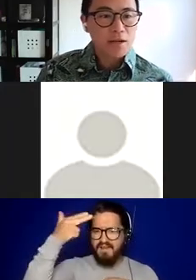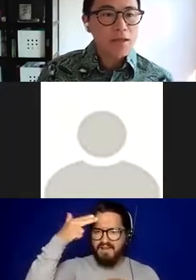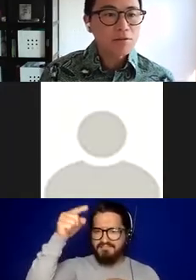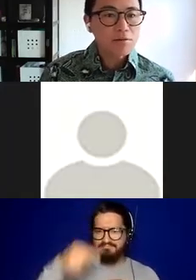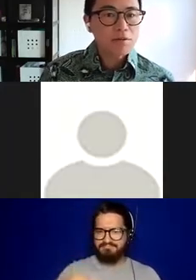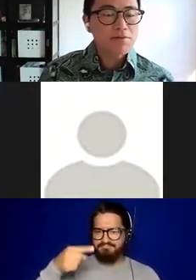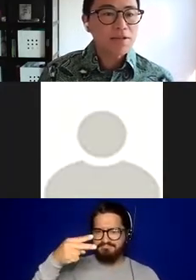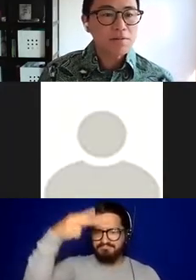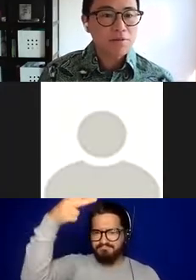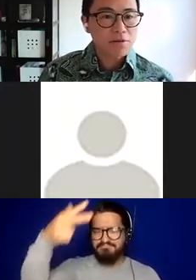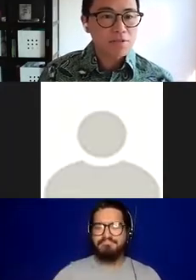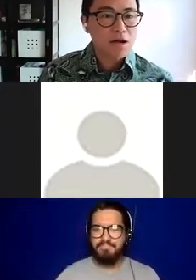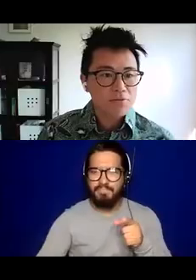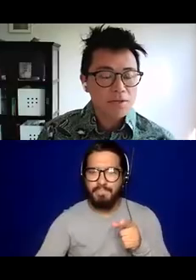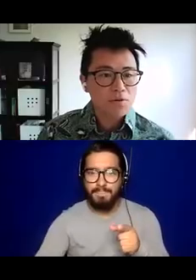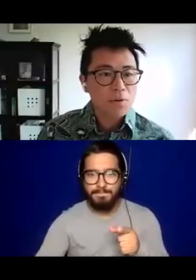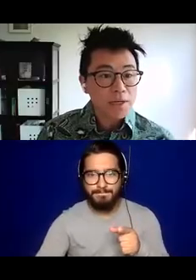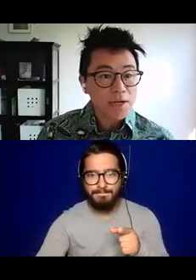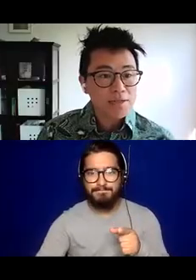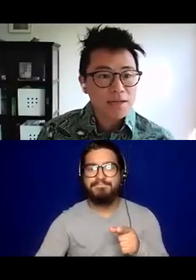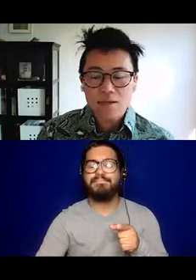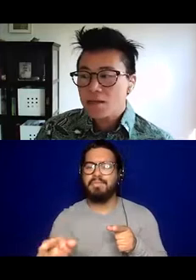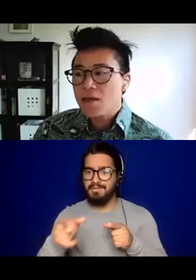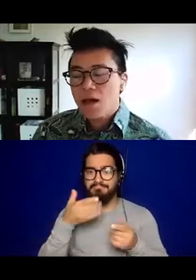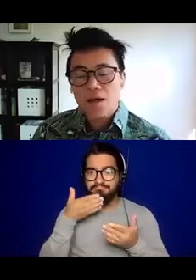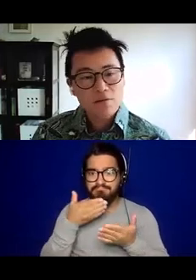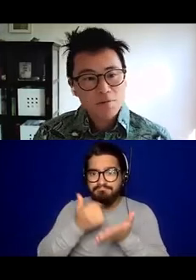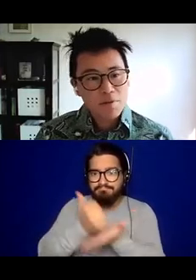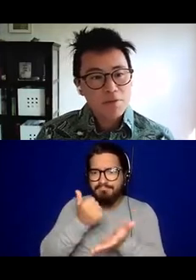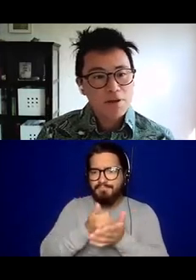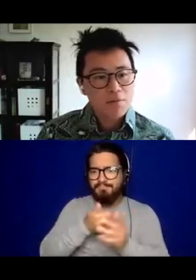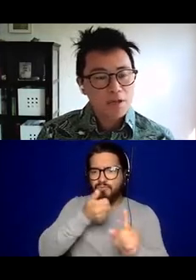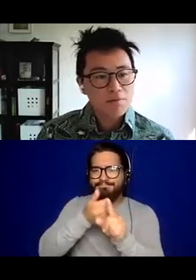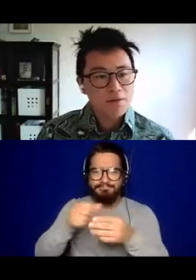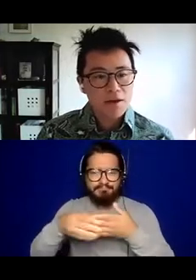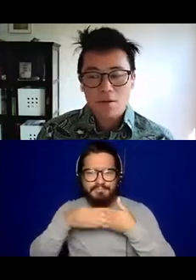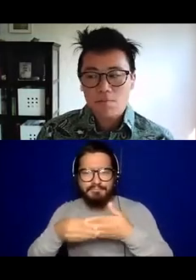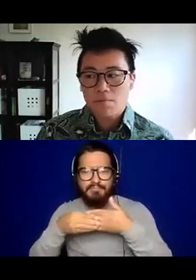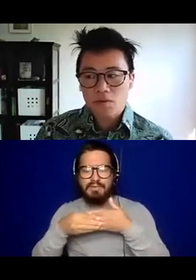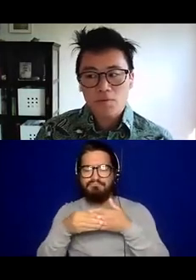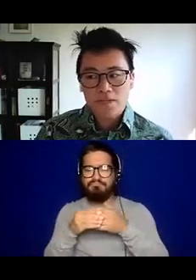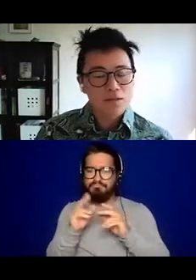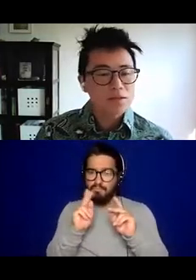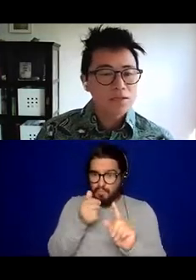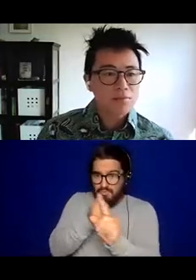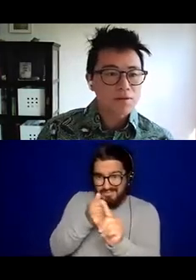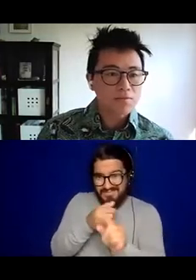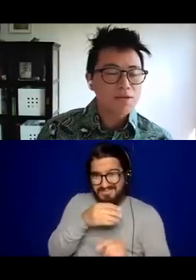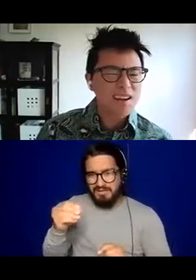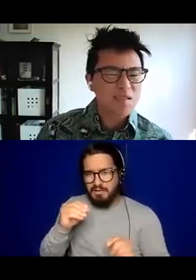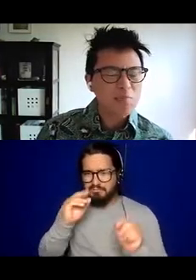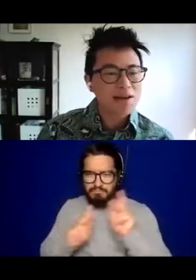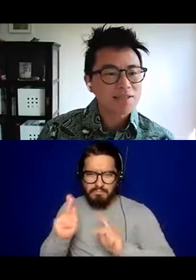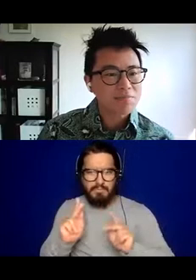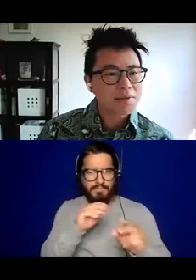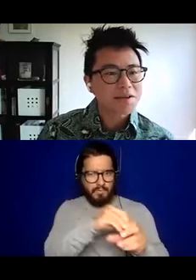So it allows you to be flexible with yourselves and your organizing and the groups of people that you're working with. You get to determine what